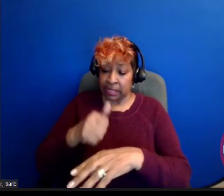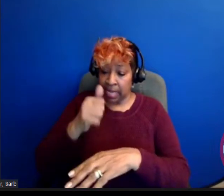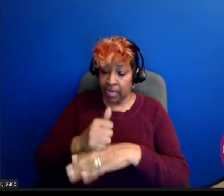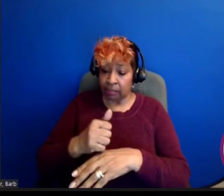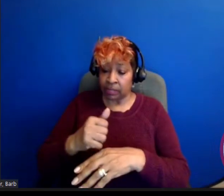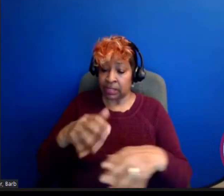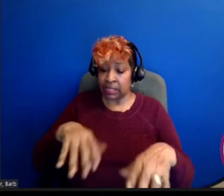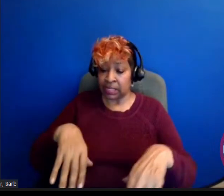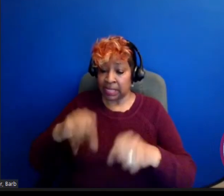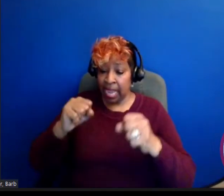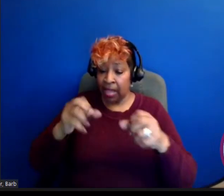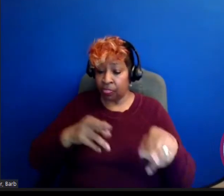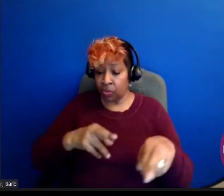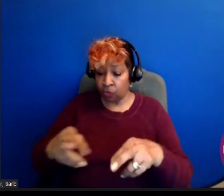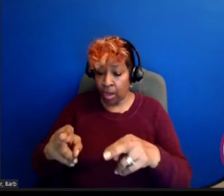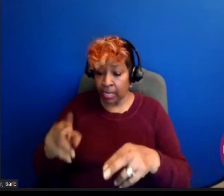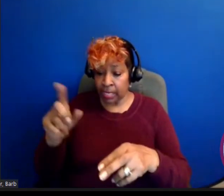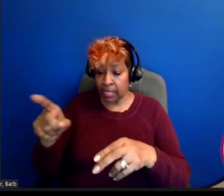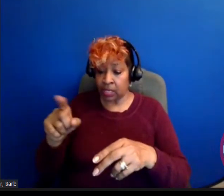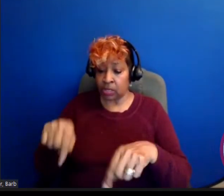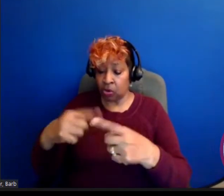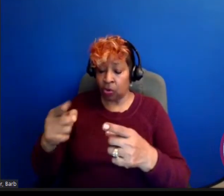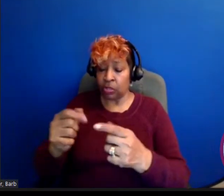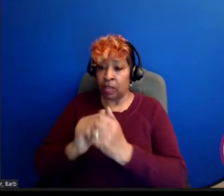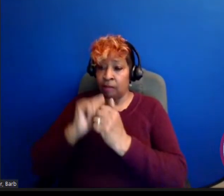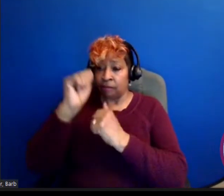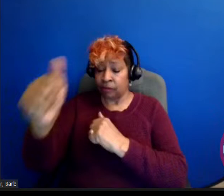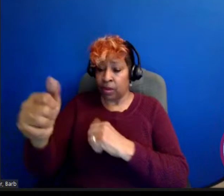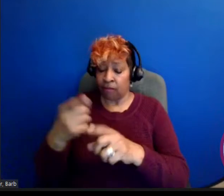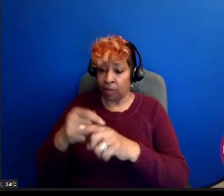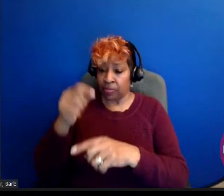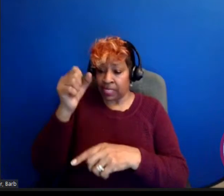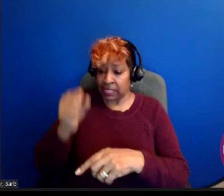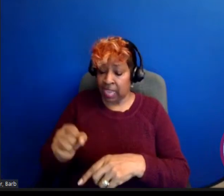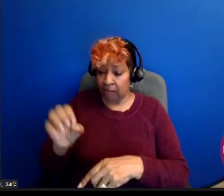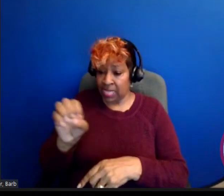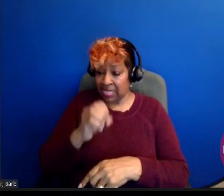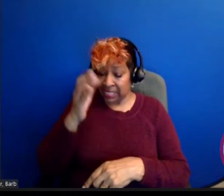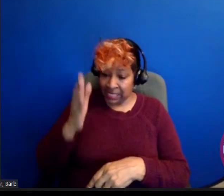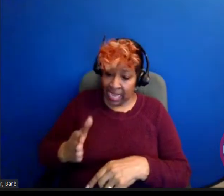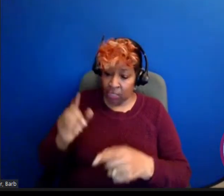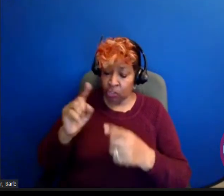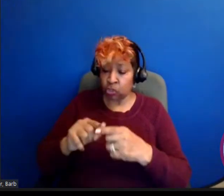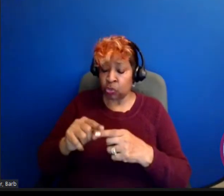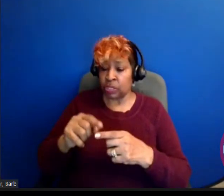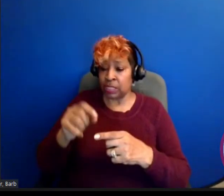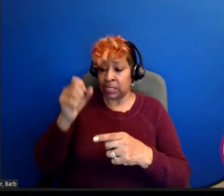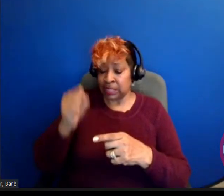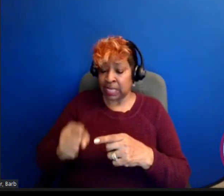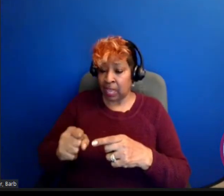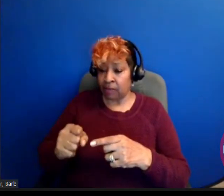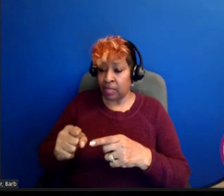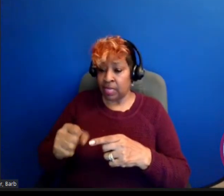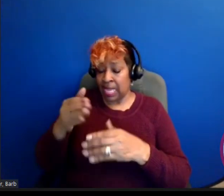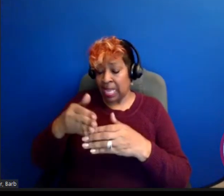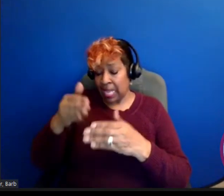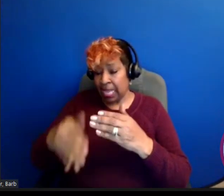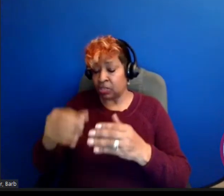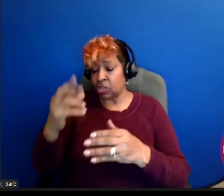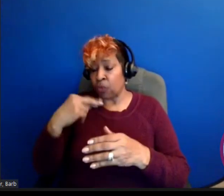line. So it would actually extend from the southeast side over to the south end of the red line. The extension is made. Got it. Thank